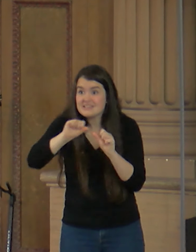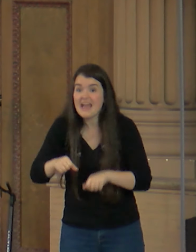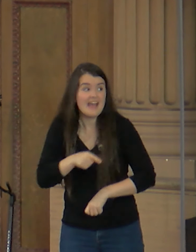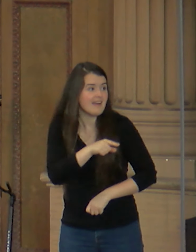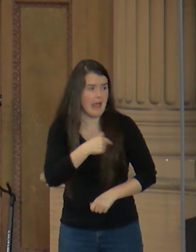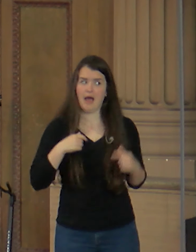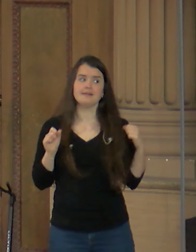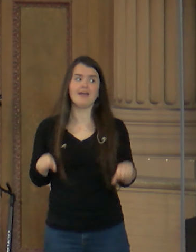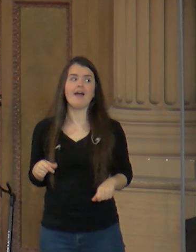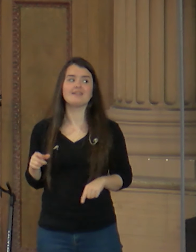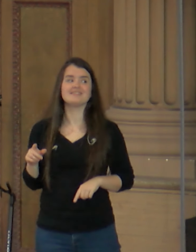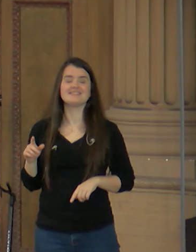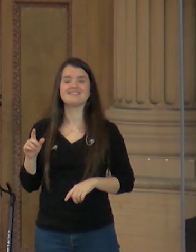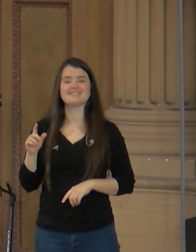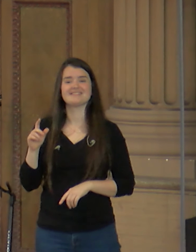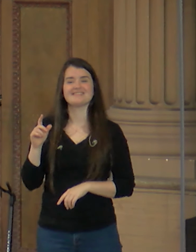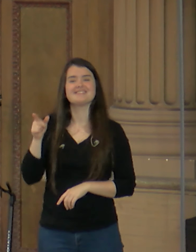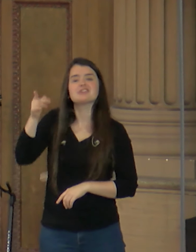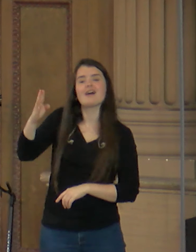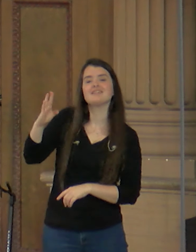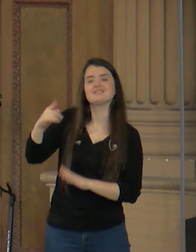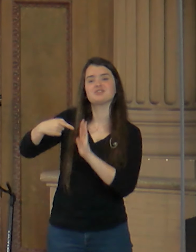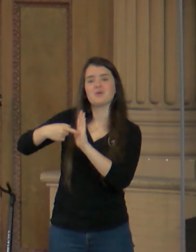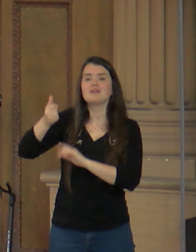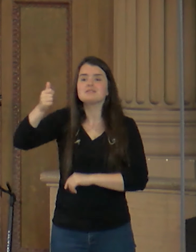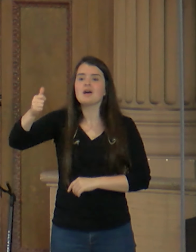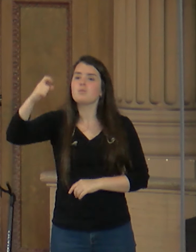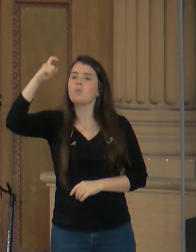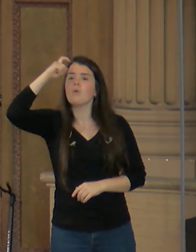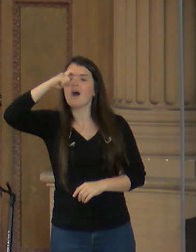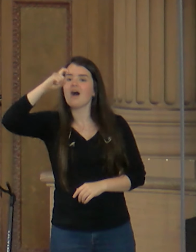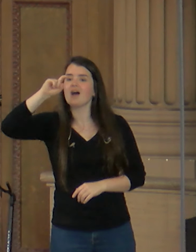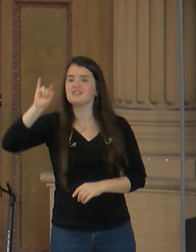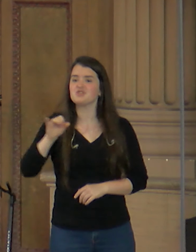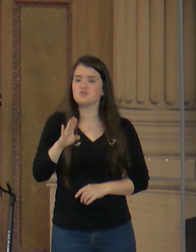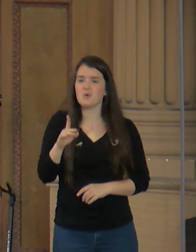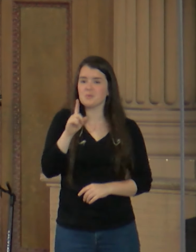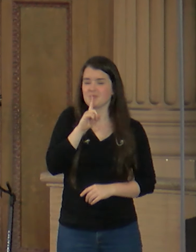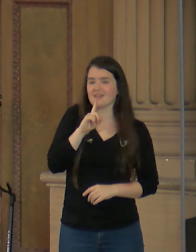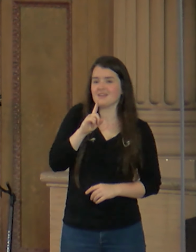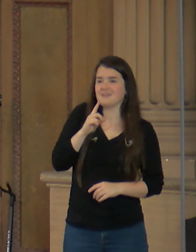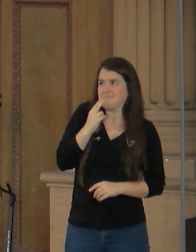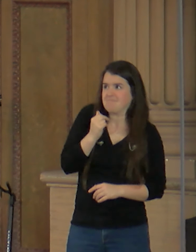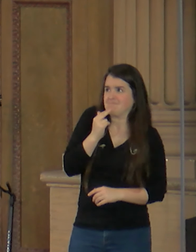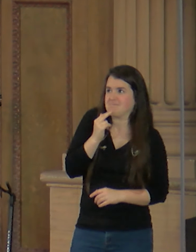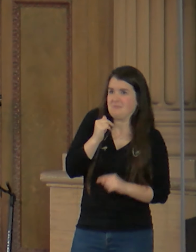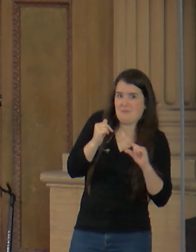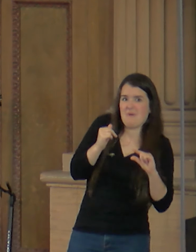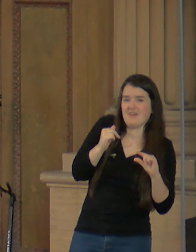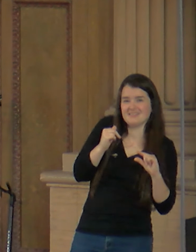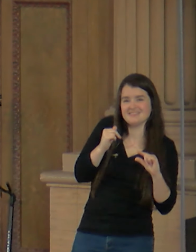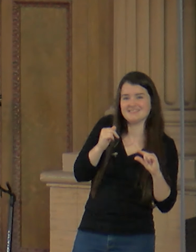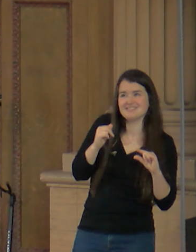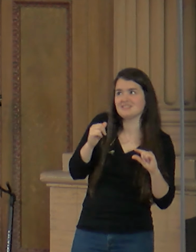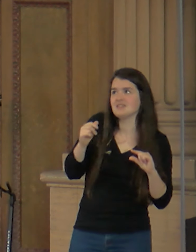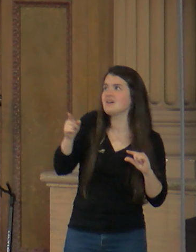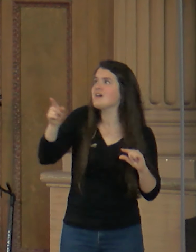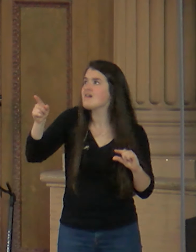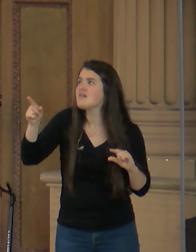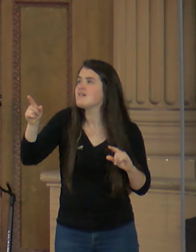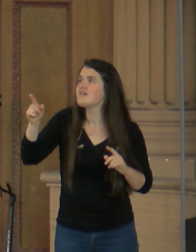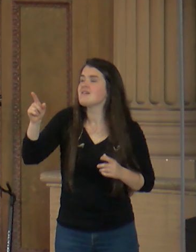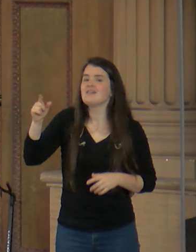establishing himself as the one who is wise and Job as the one who's small. And this is a big part of us restoring our trust in God, is to